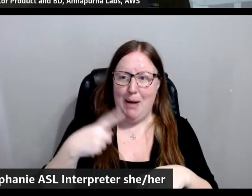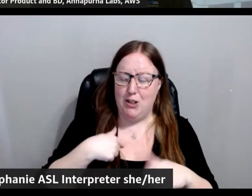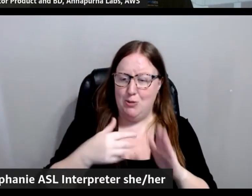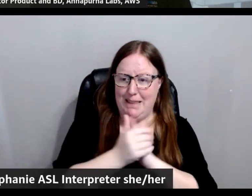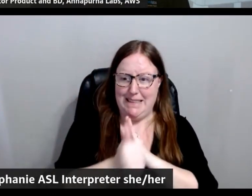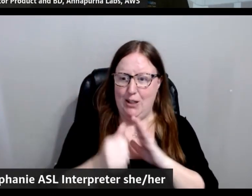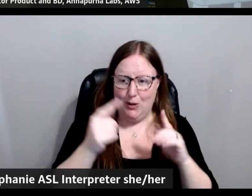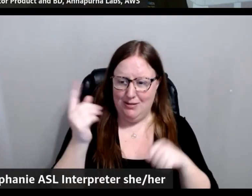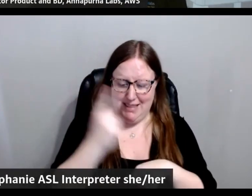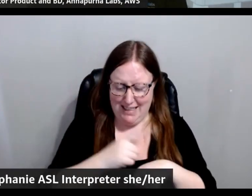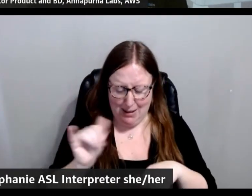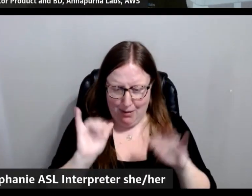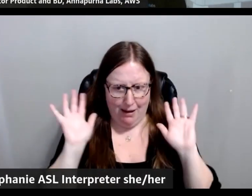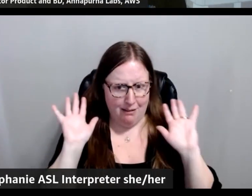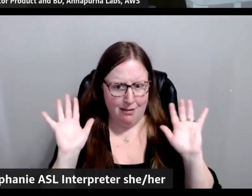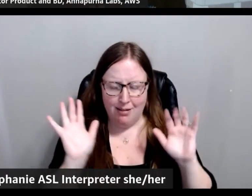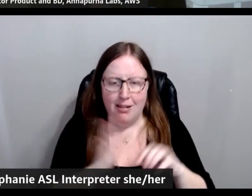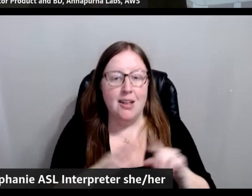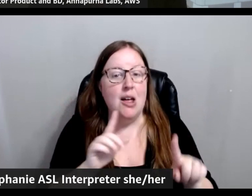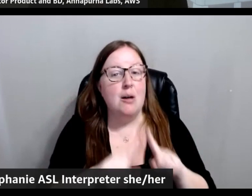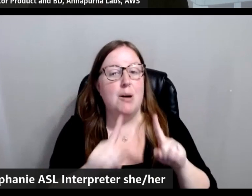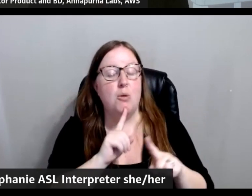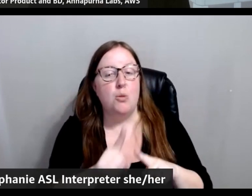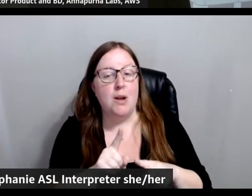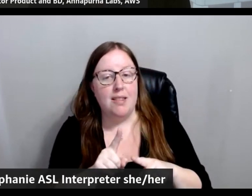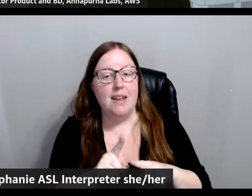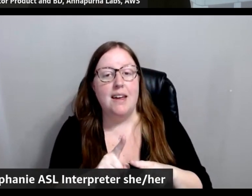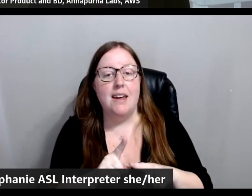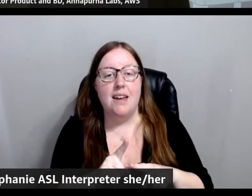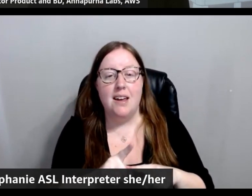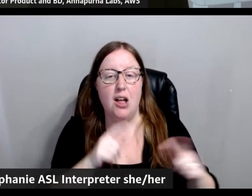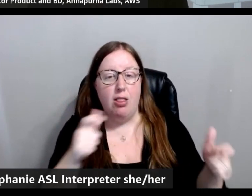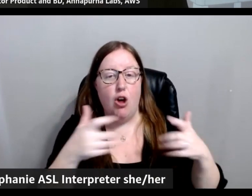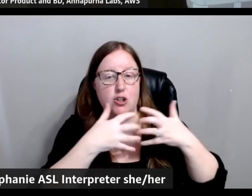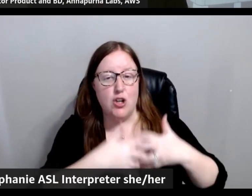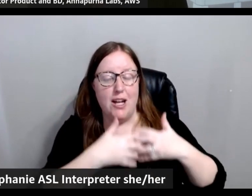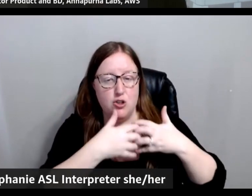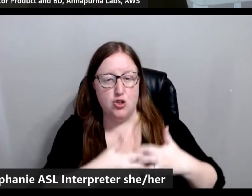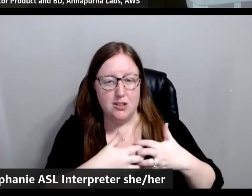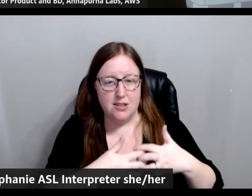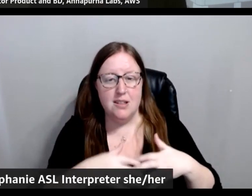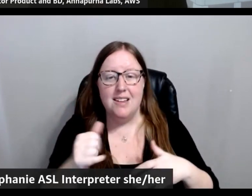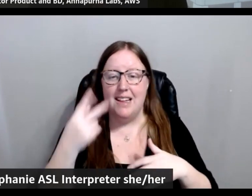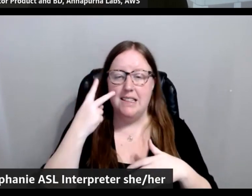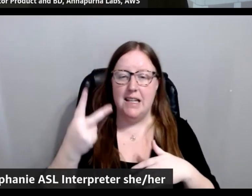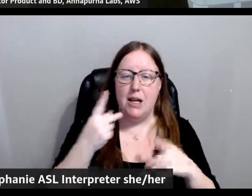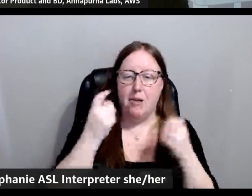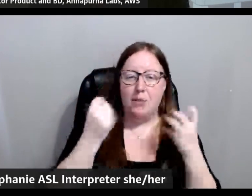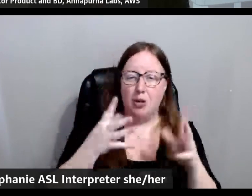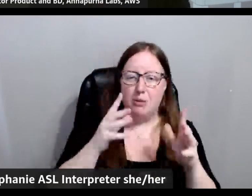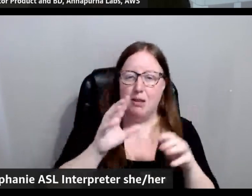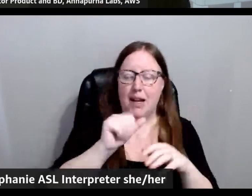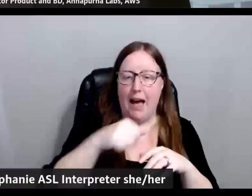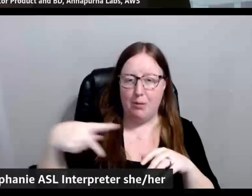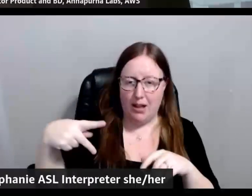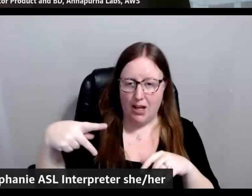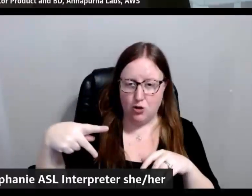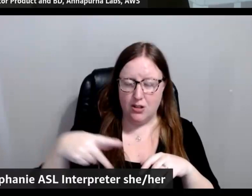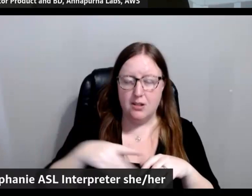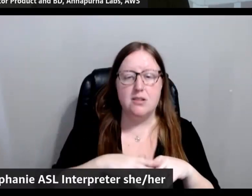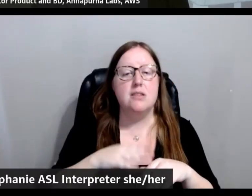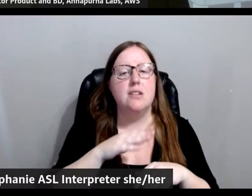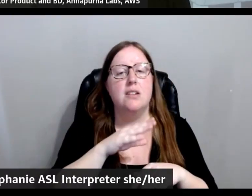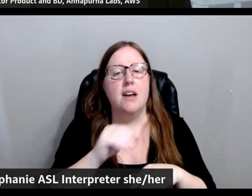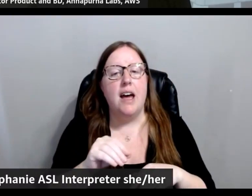no. But it's basically large engines that do matrix multiplications. That's the linear algebra part, and they do that